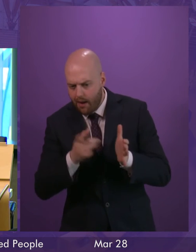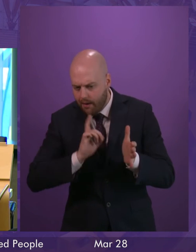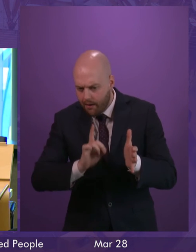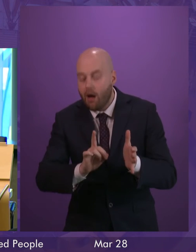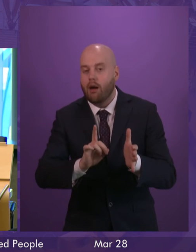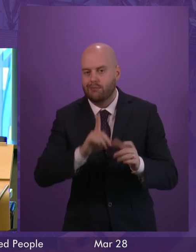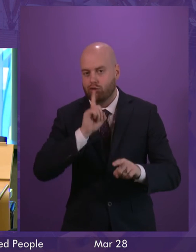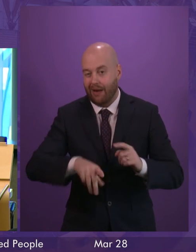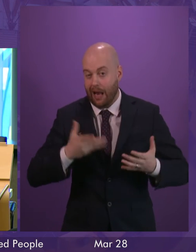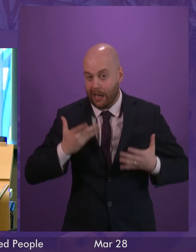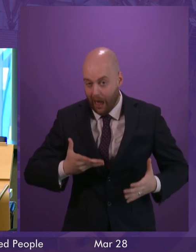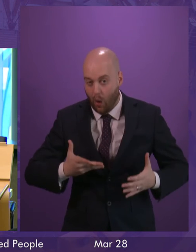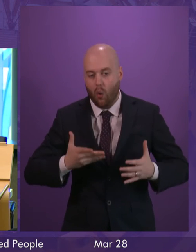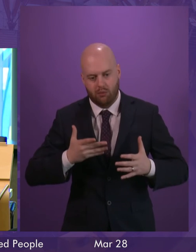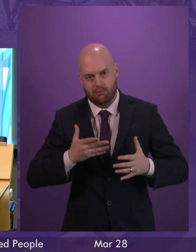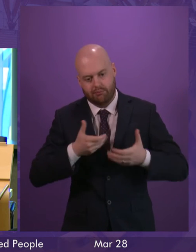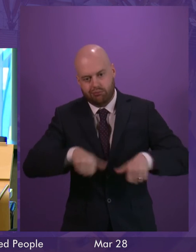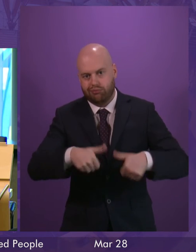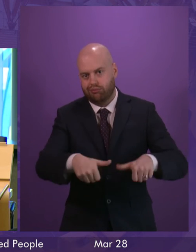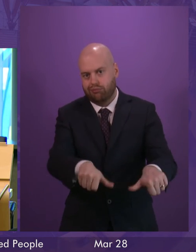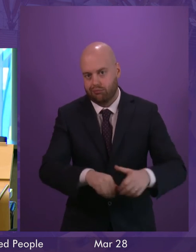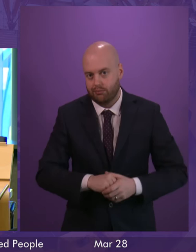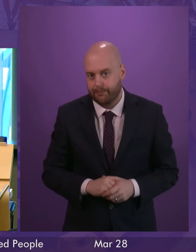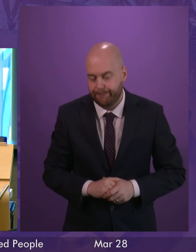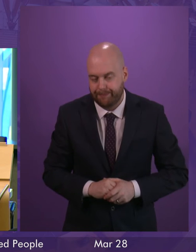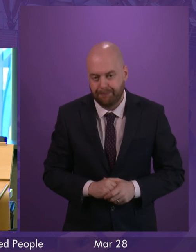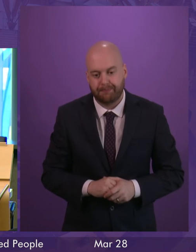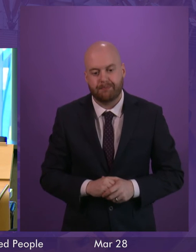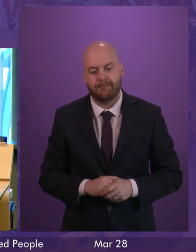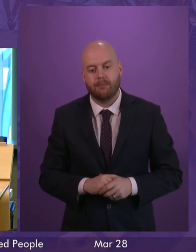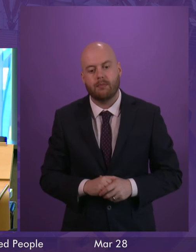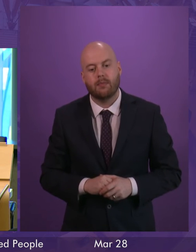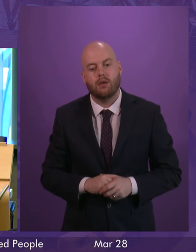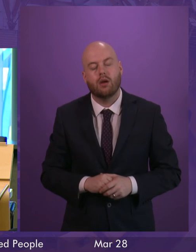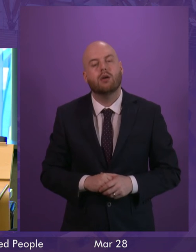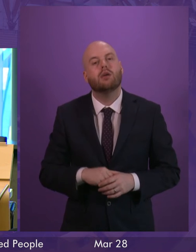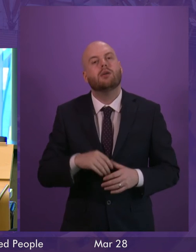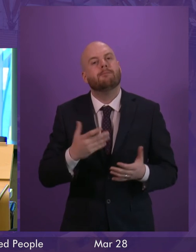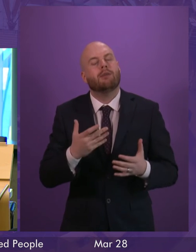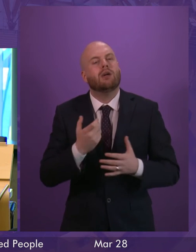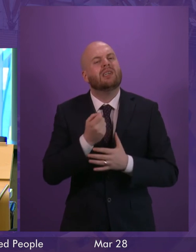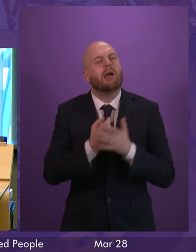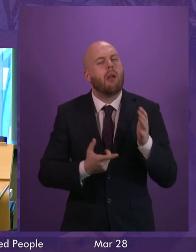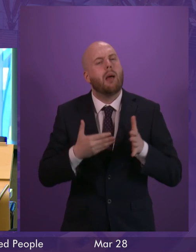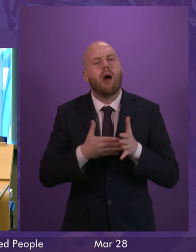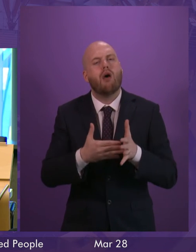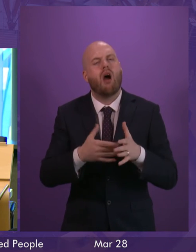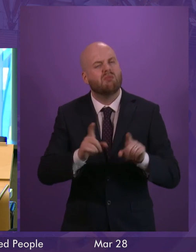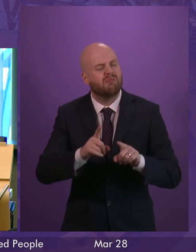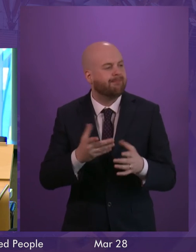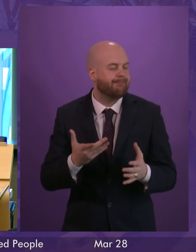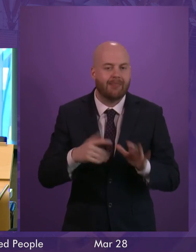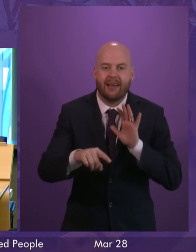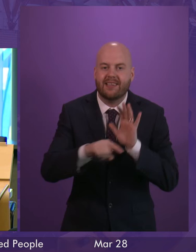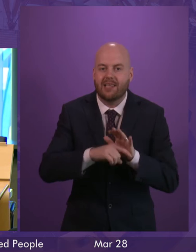and into the future to address them. Specific barriers faced disabled people in Scotland include negative attitudes